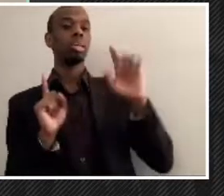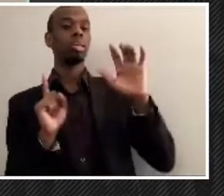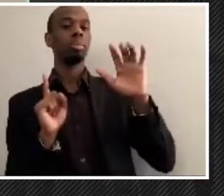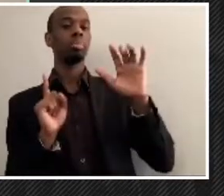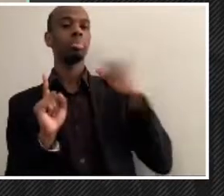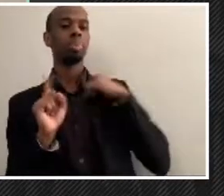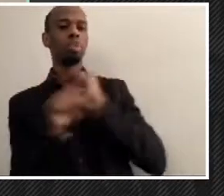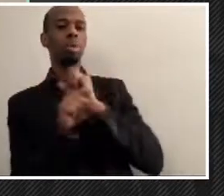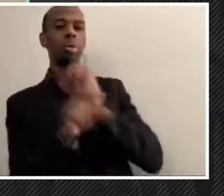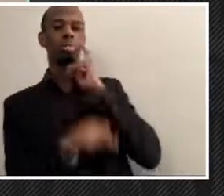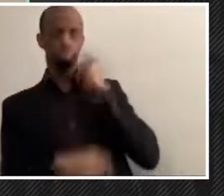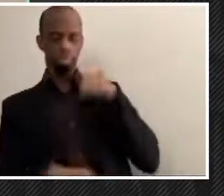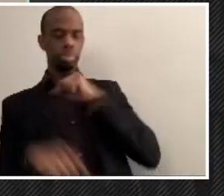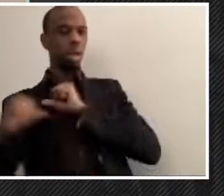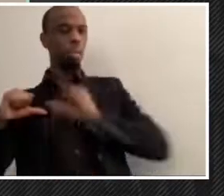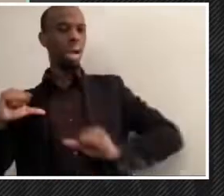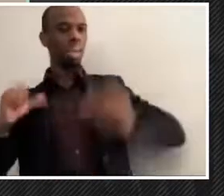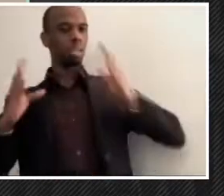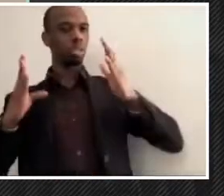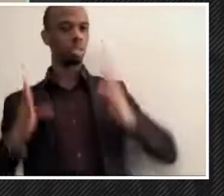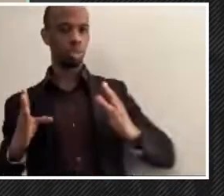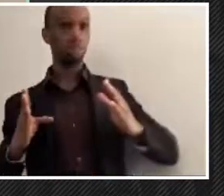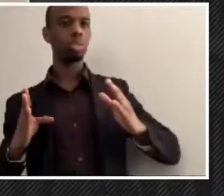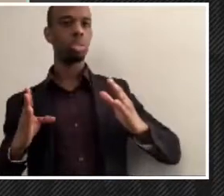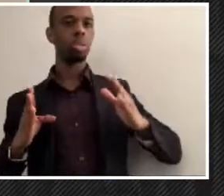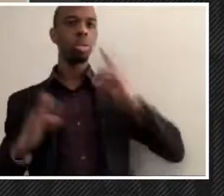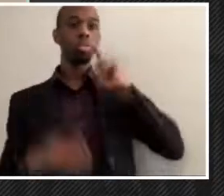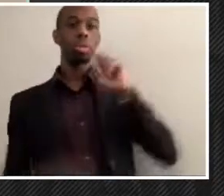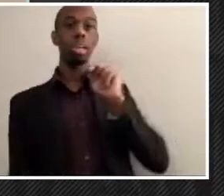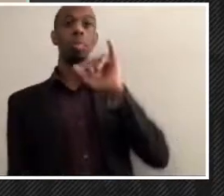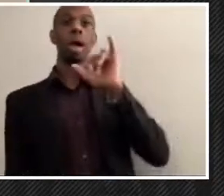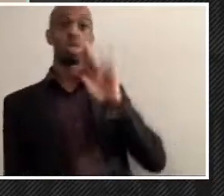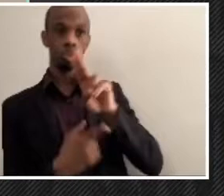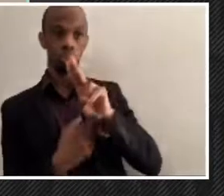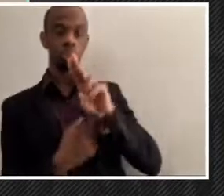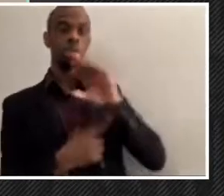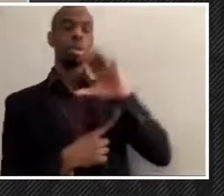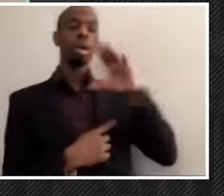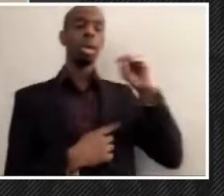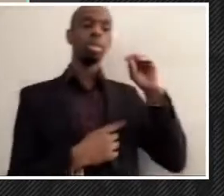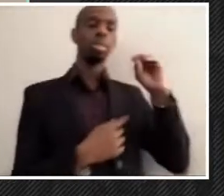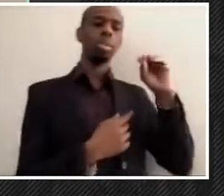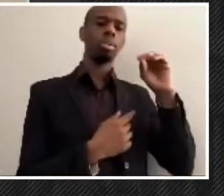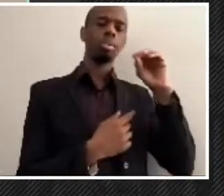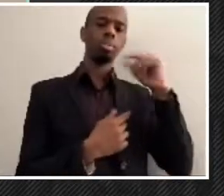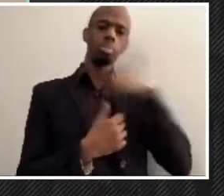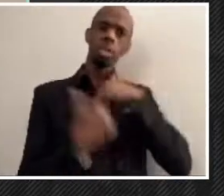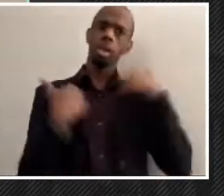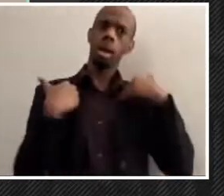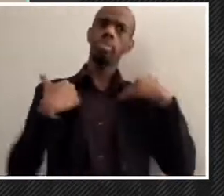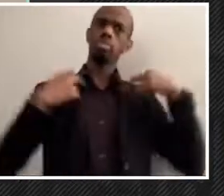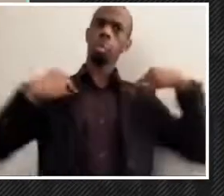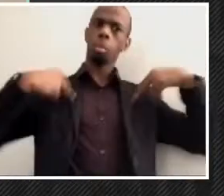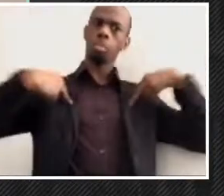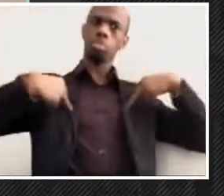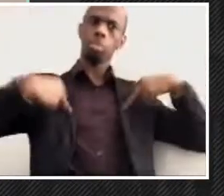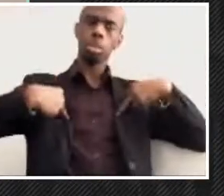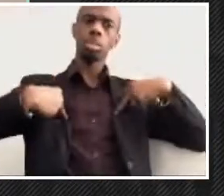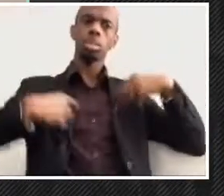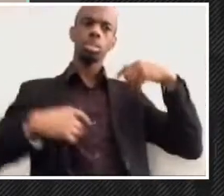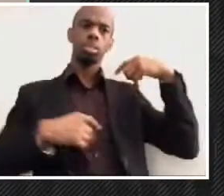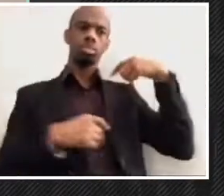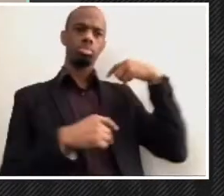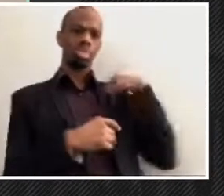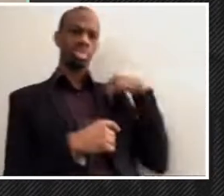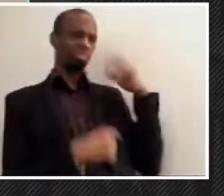Khalif Browder affected me viscerally. Because, but not for those privileges, Khalif Browder being from the Bronx could have been me,